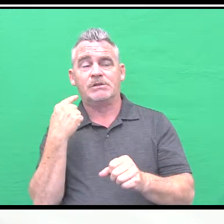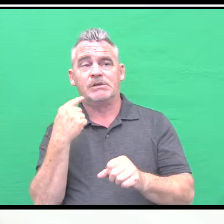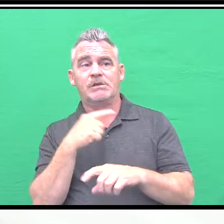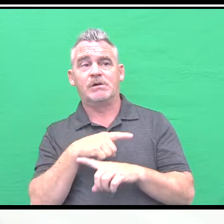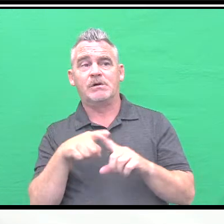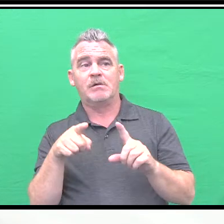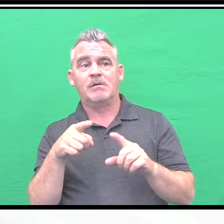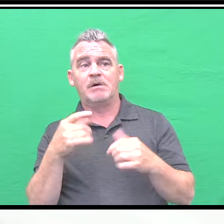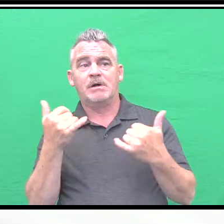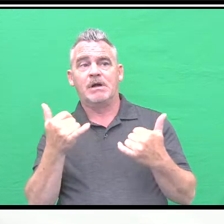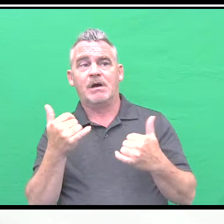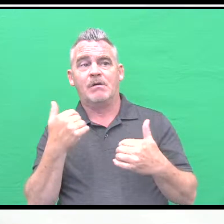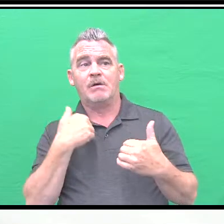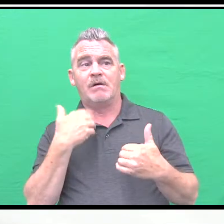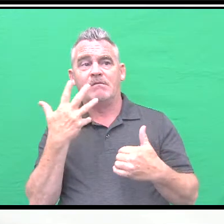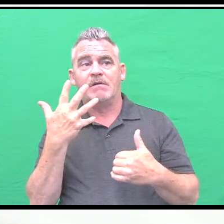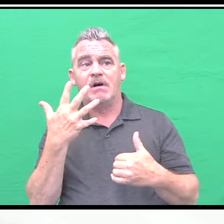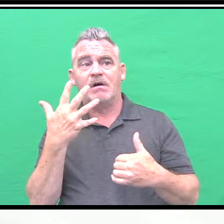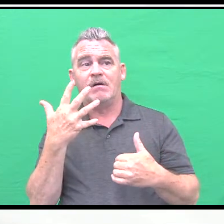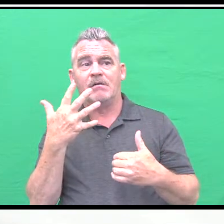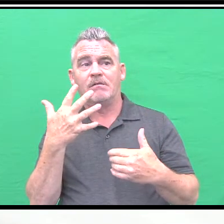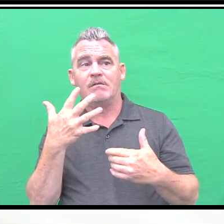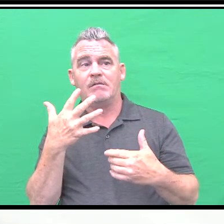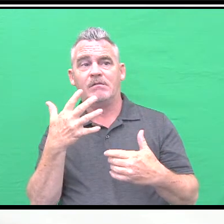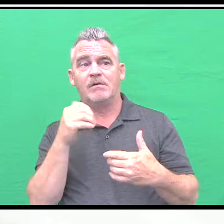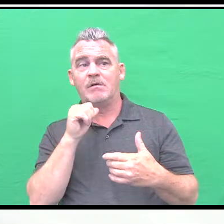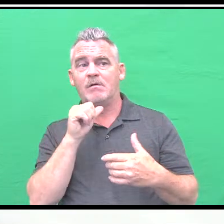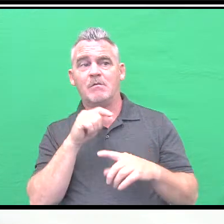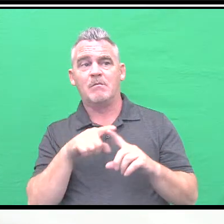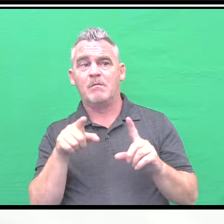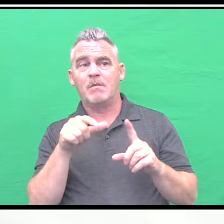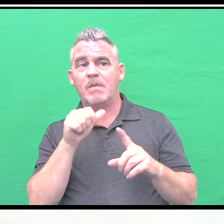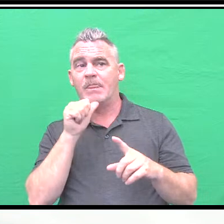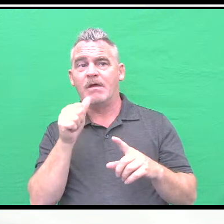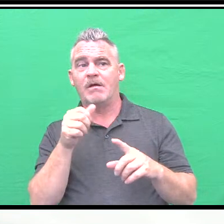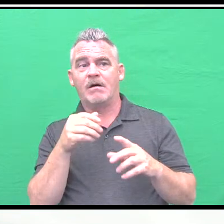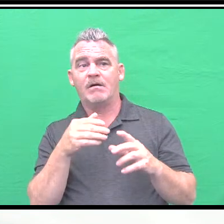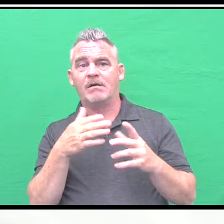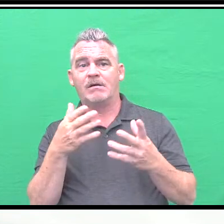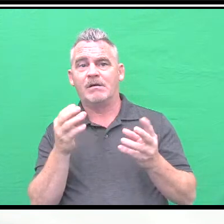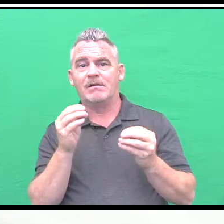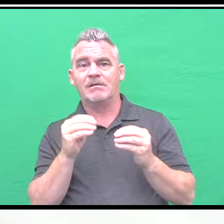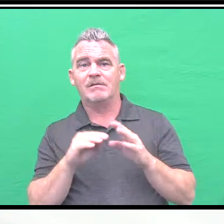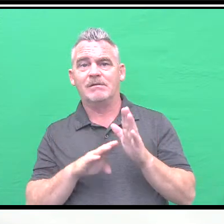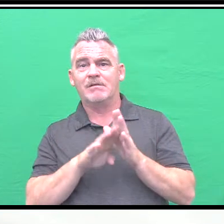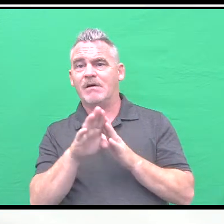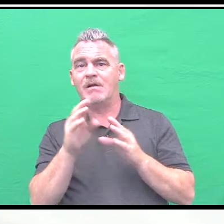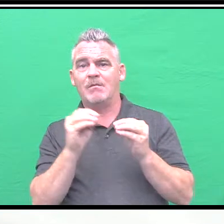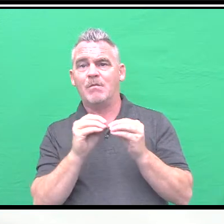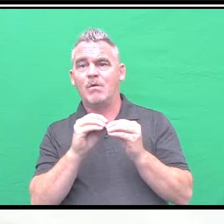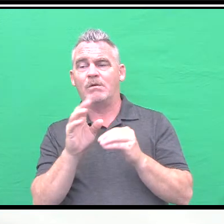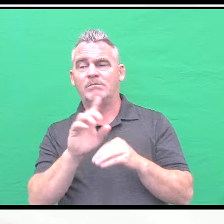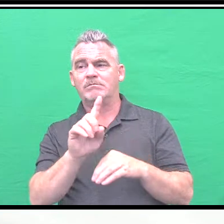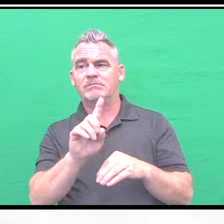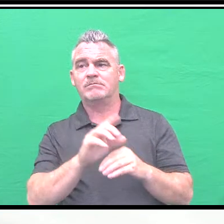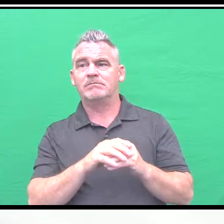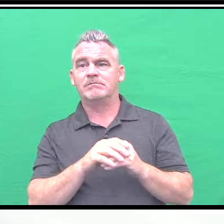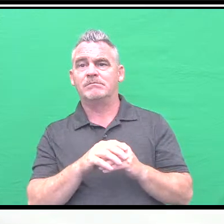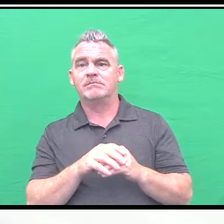5 of them on the books, but they're not gonna lead to anything or develop into any type of claim.